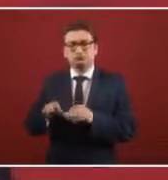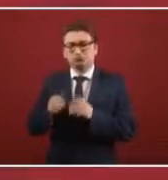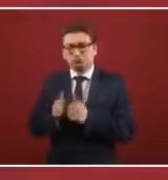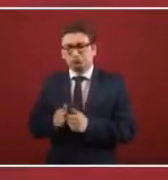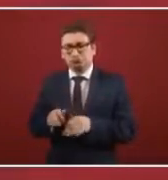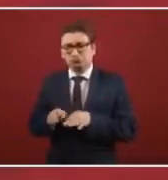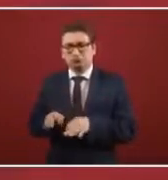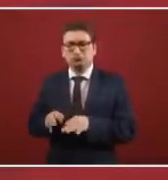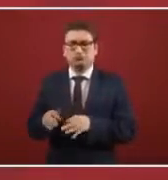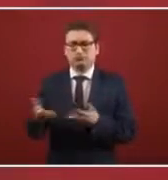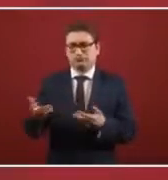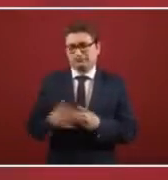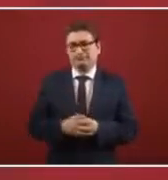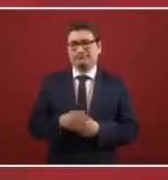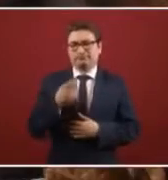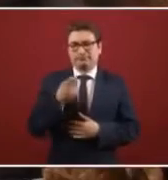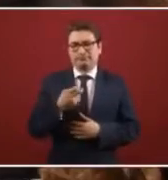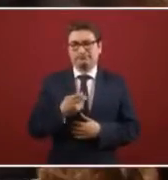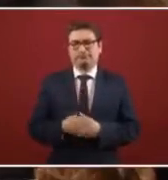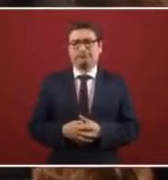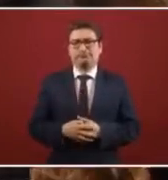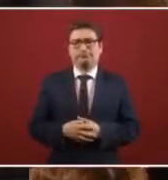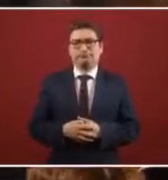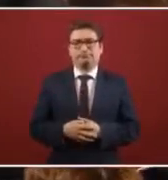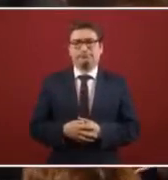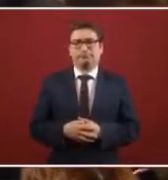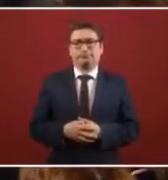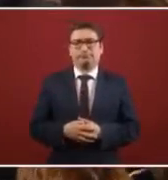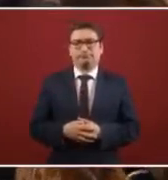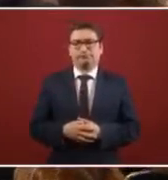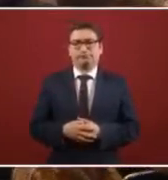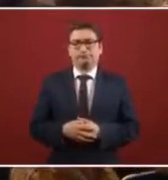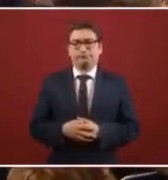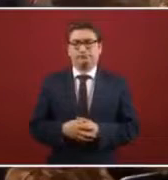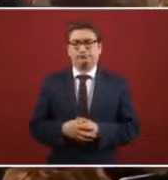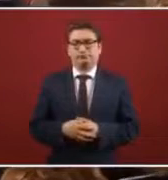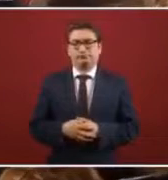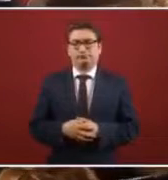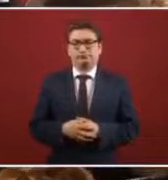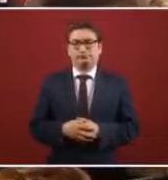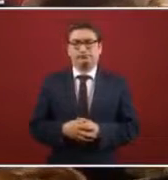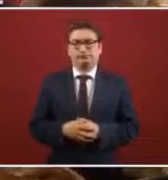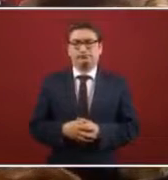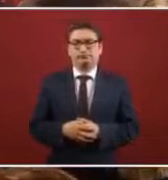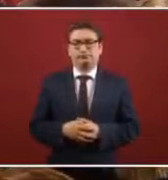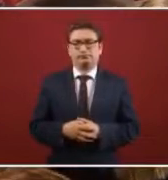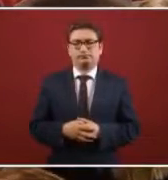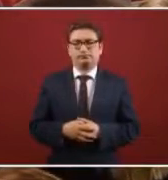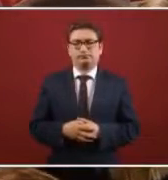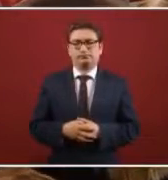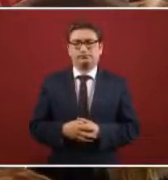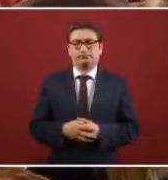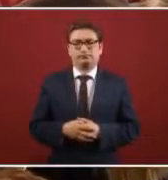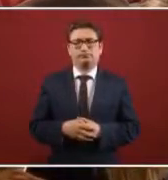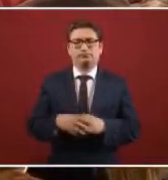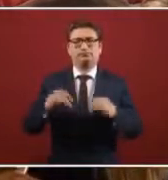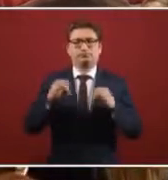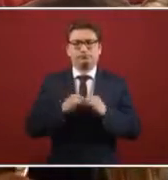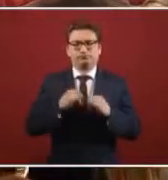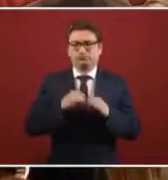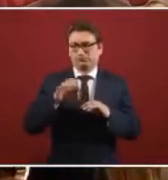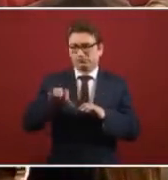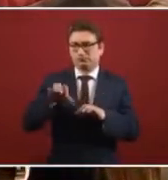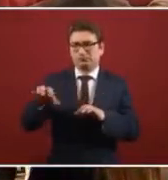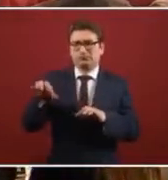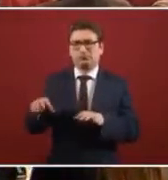eso, cabinet, in the office. Además de todo, And besides, resultan above estos all, organismos these